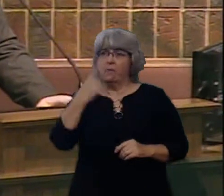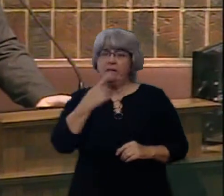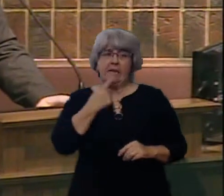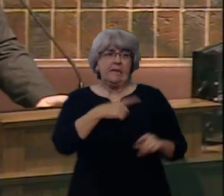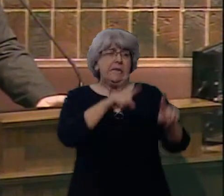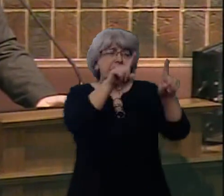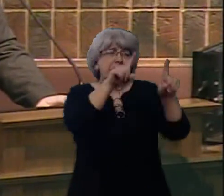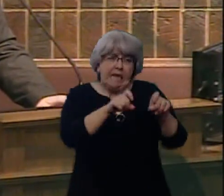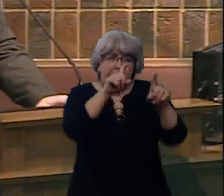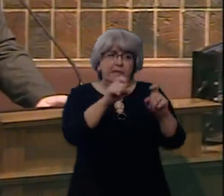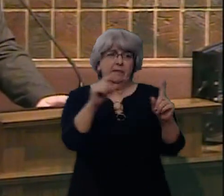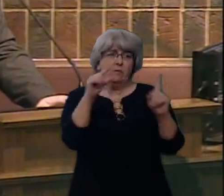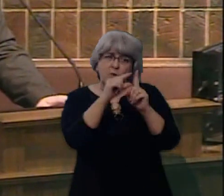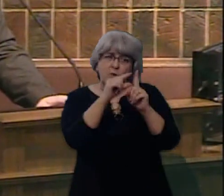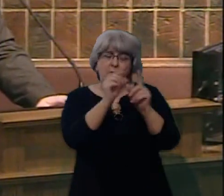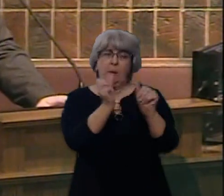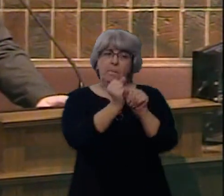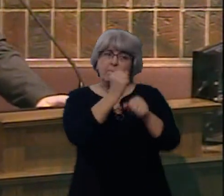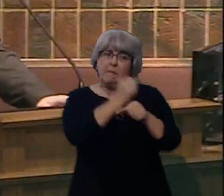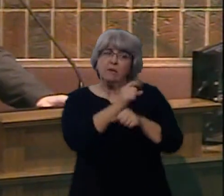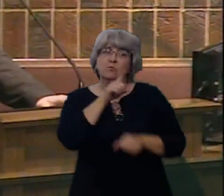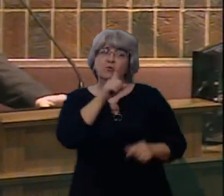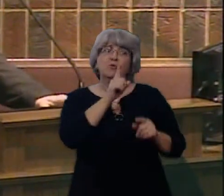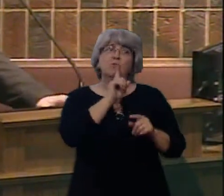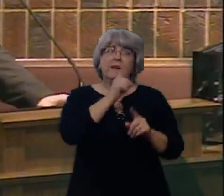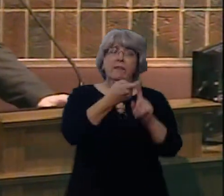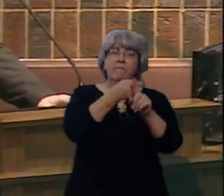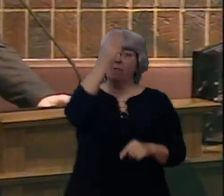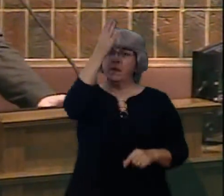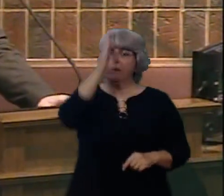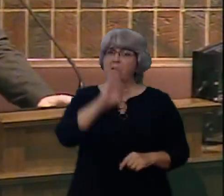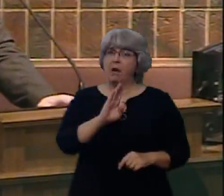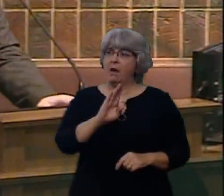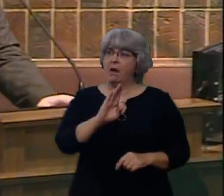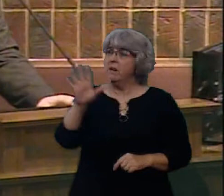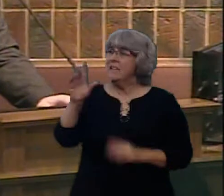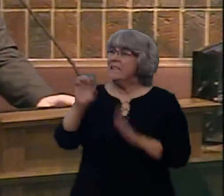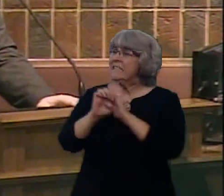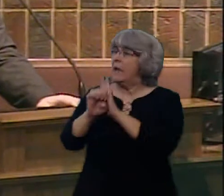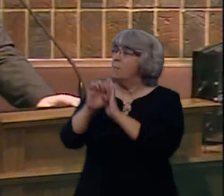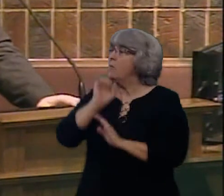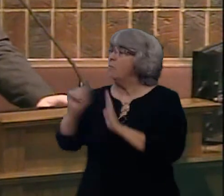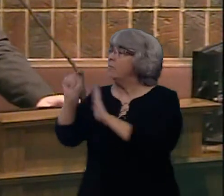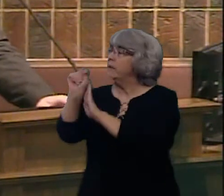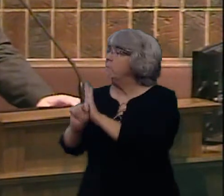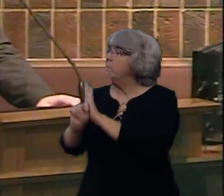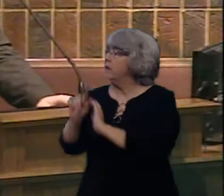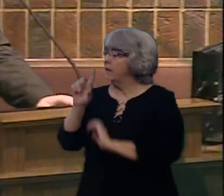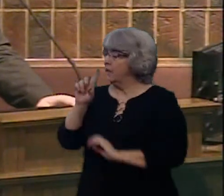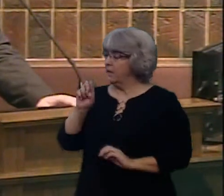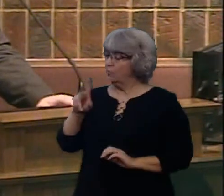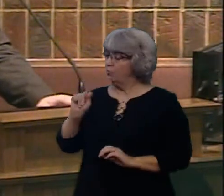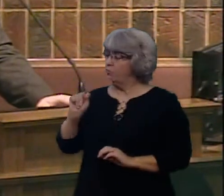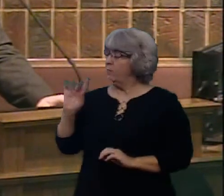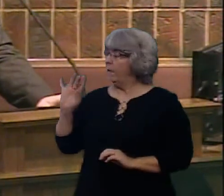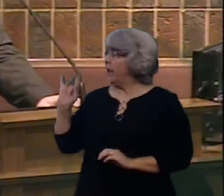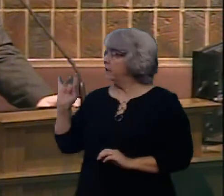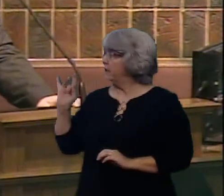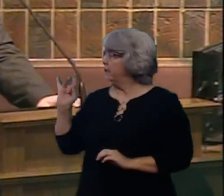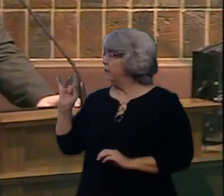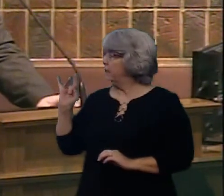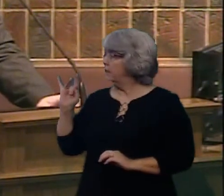to ensure that it really was from God. Let's turn back to the Old Testament and look at Deuteronomy chapter 18. Deuteronomy chapter